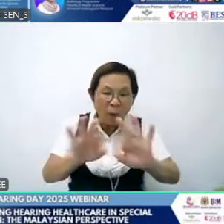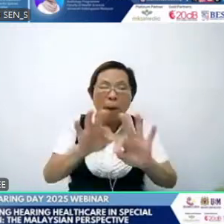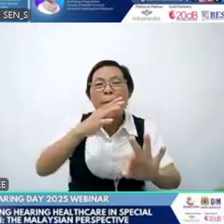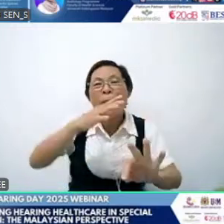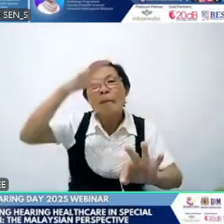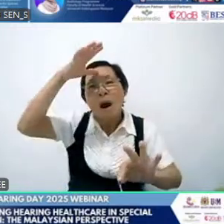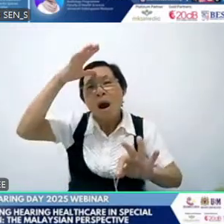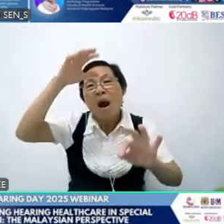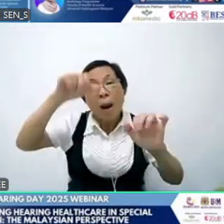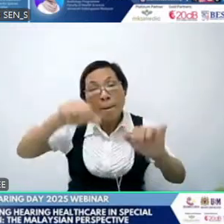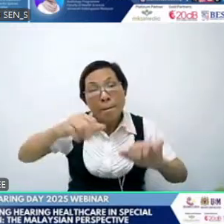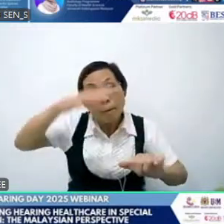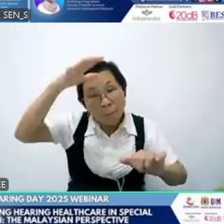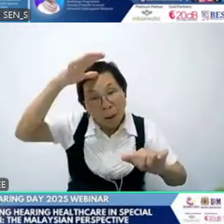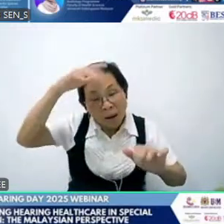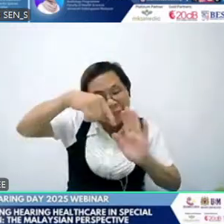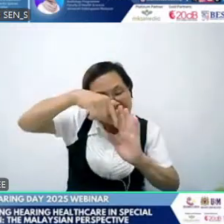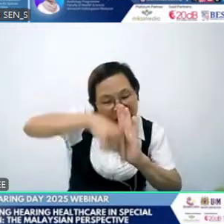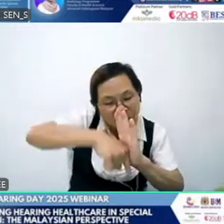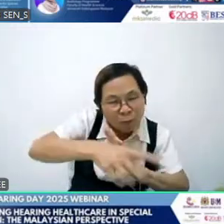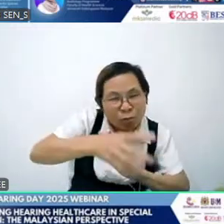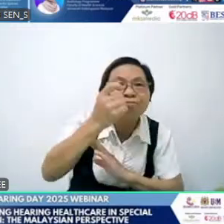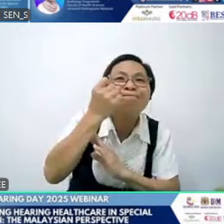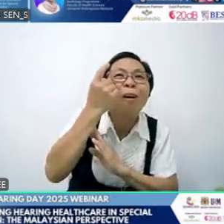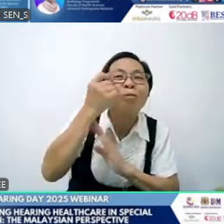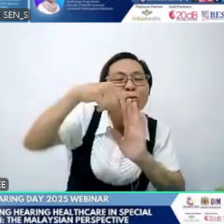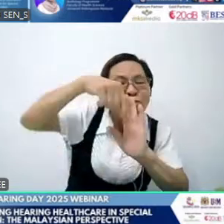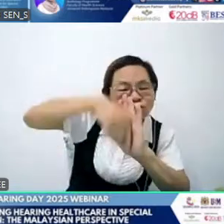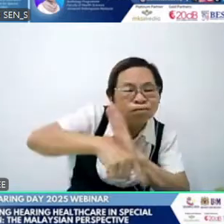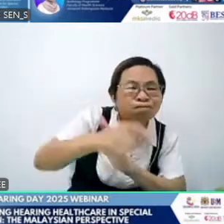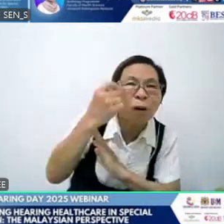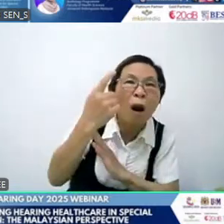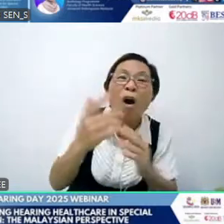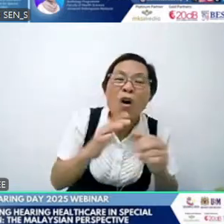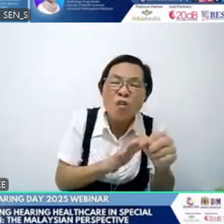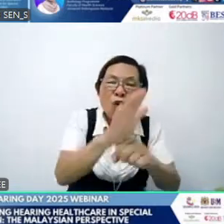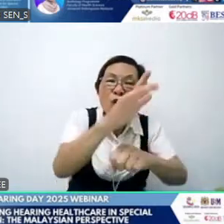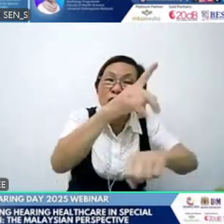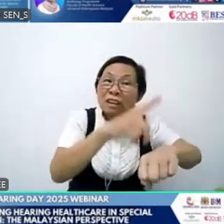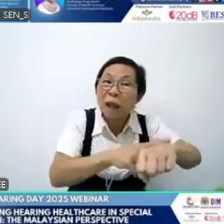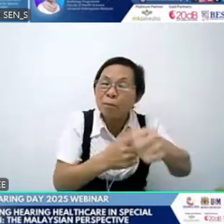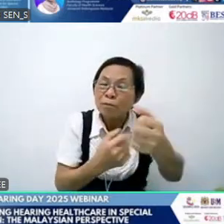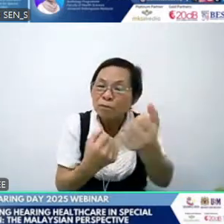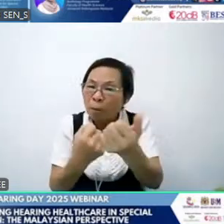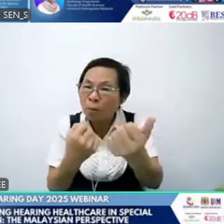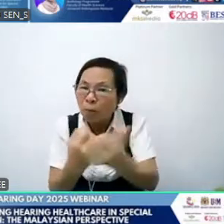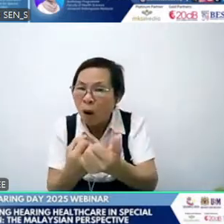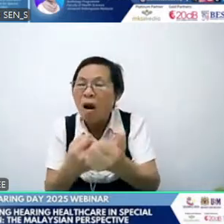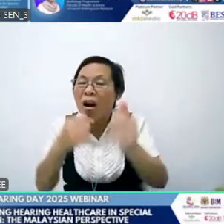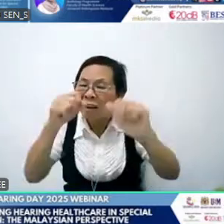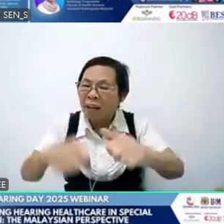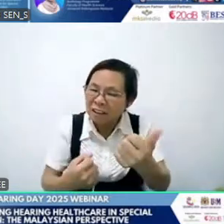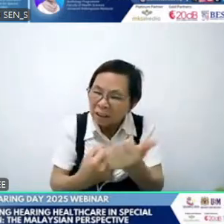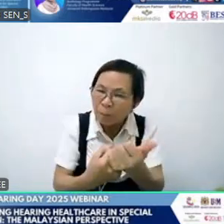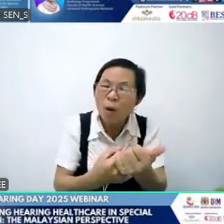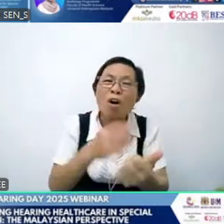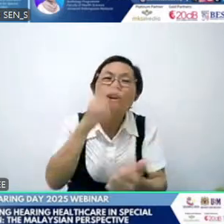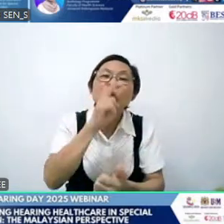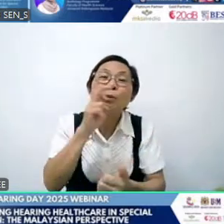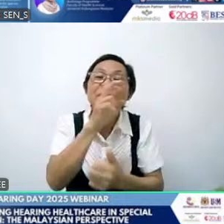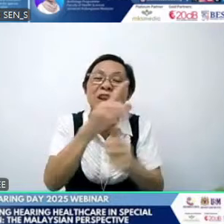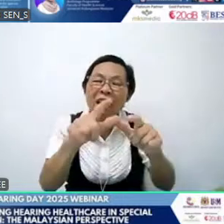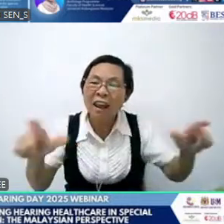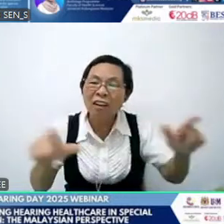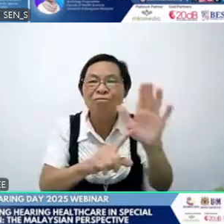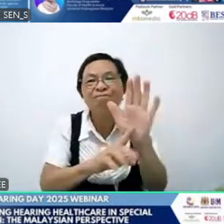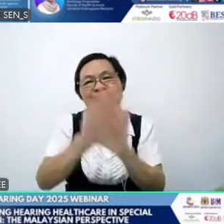gain a better or deeper understanding of how full-time hearing aid use can support their child's speech and language